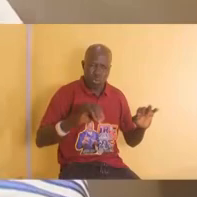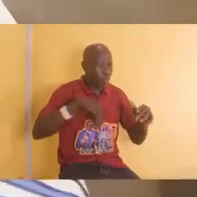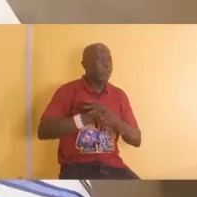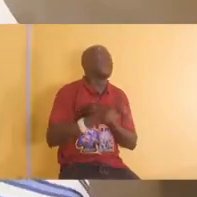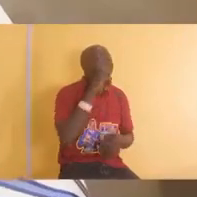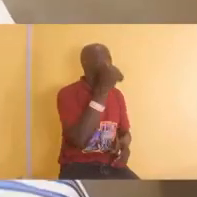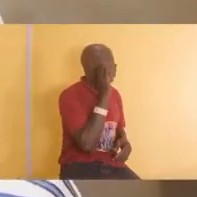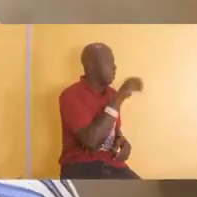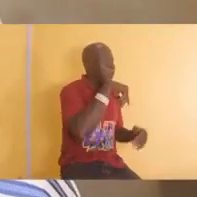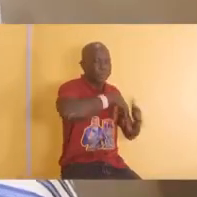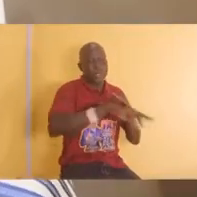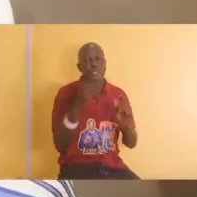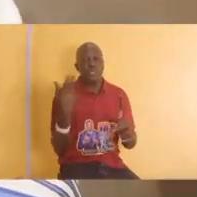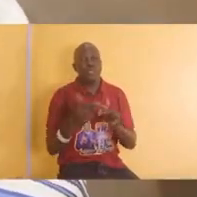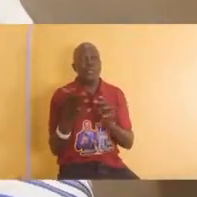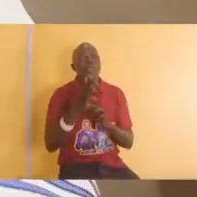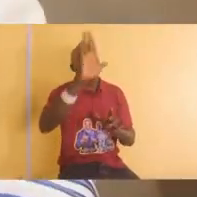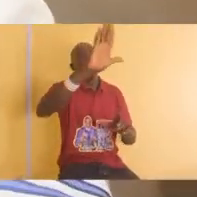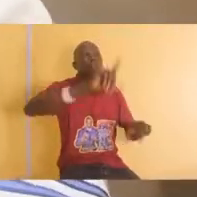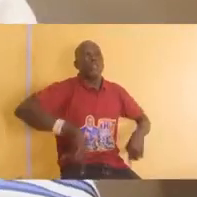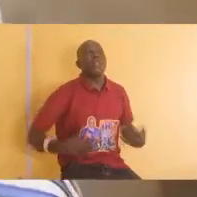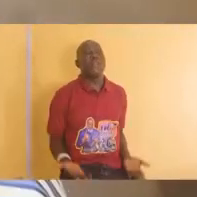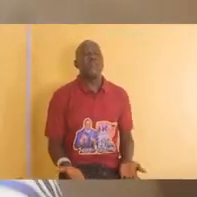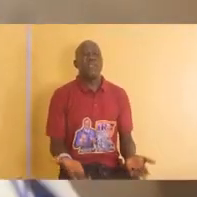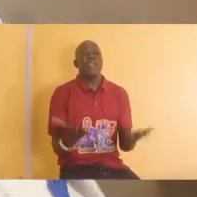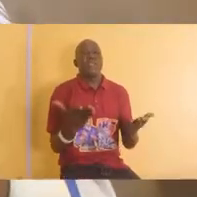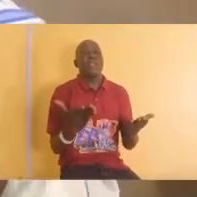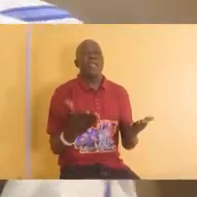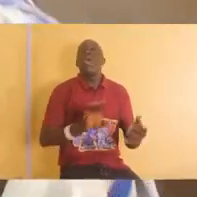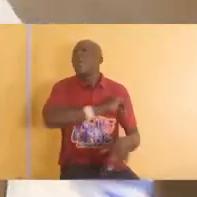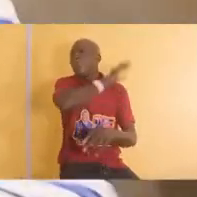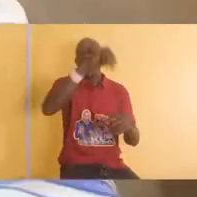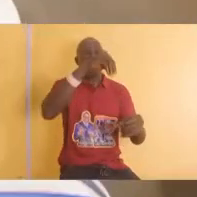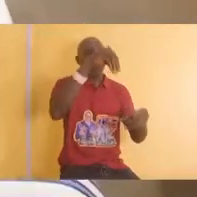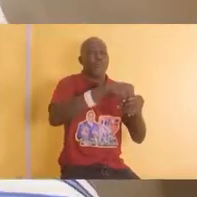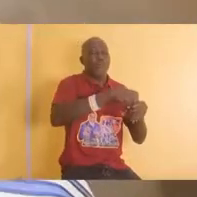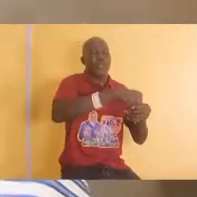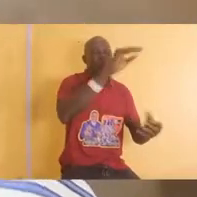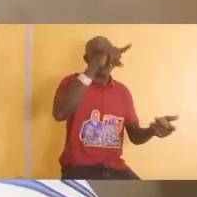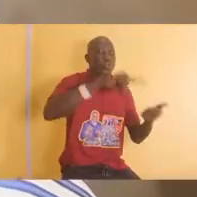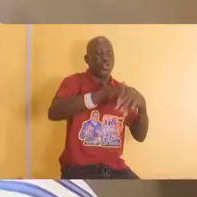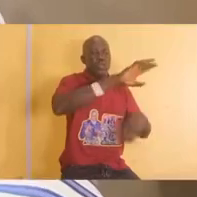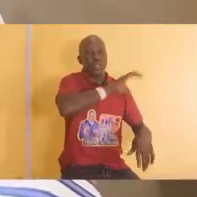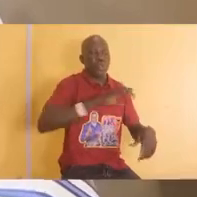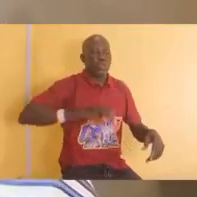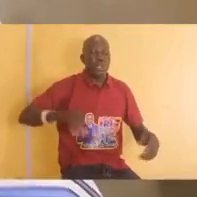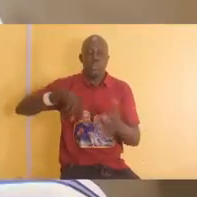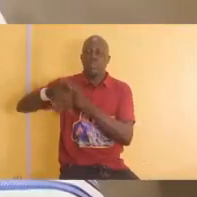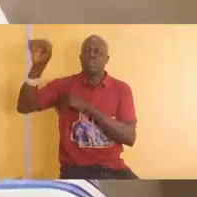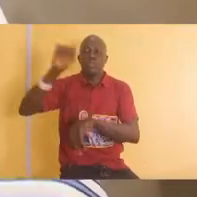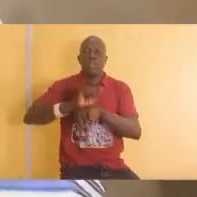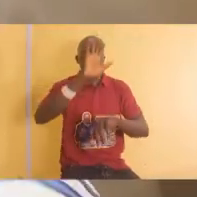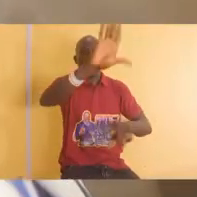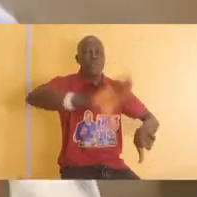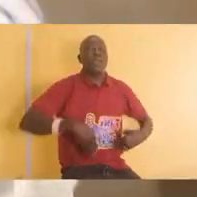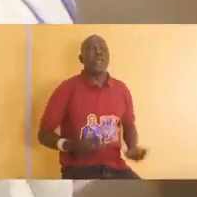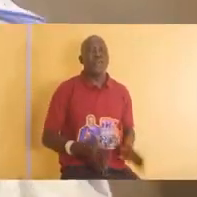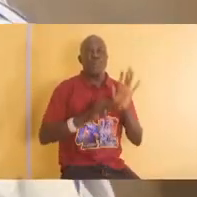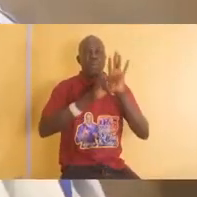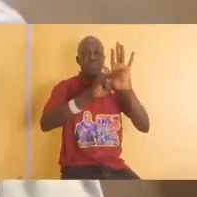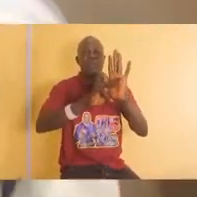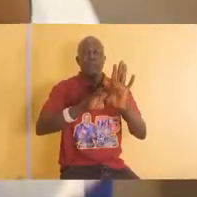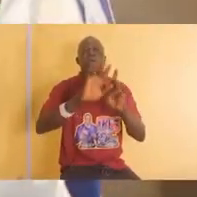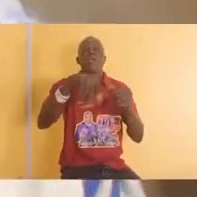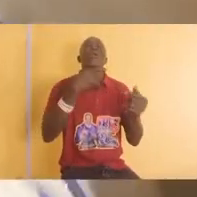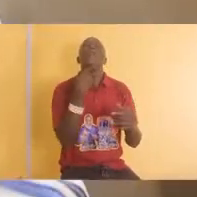worried person. No, call this. I know you have to be. I say, Furupe is his head. So you see, your life is manifest. Your road has